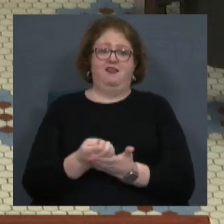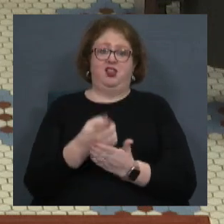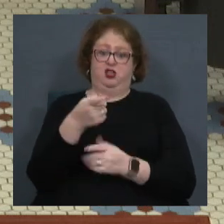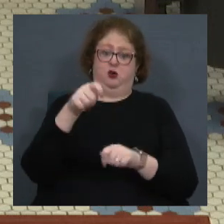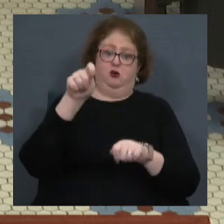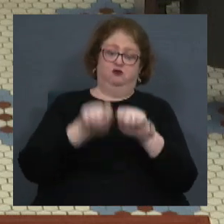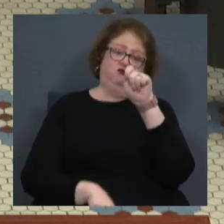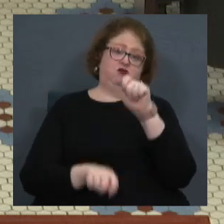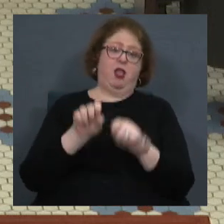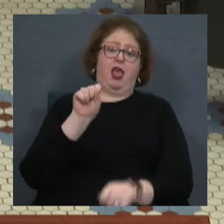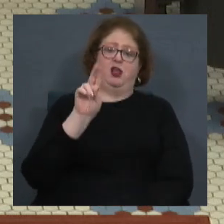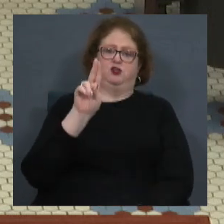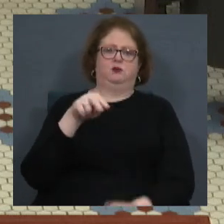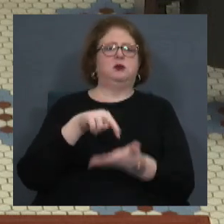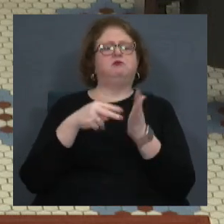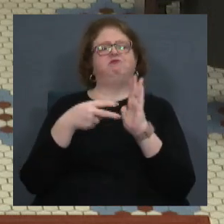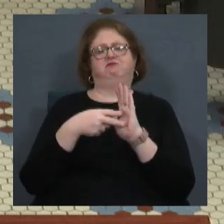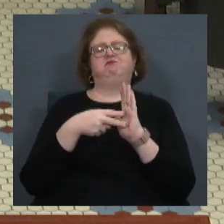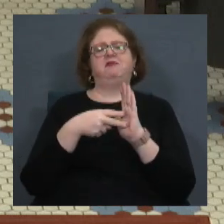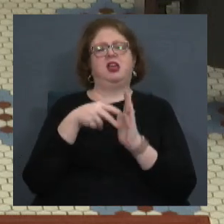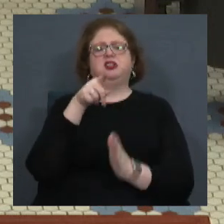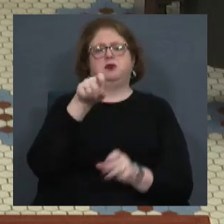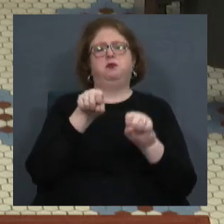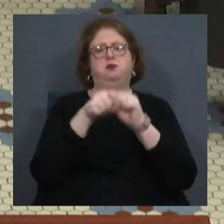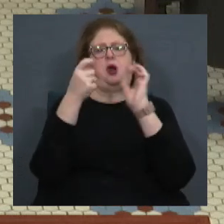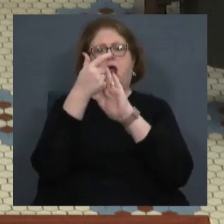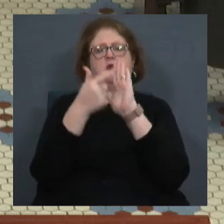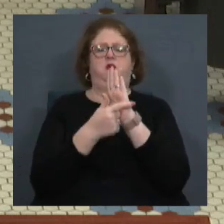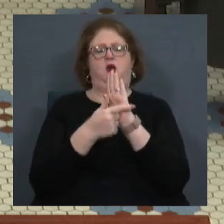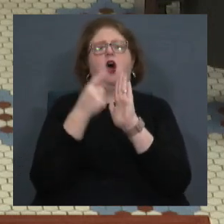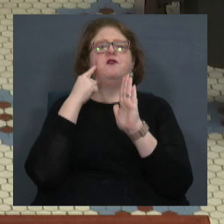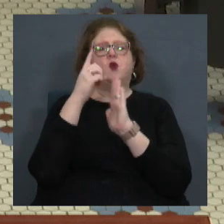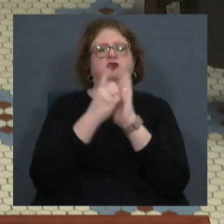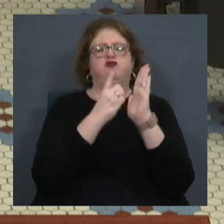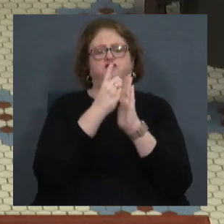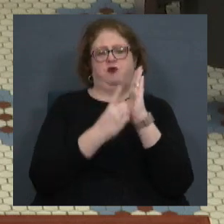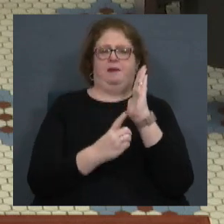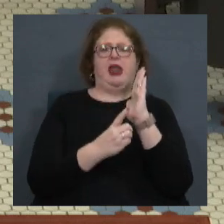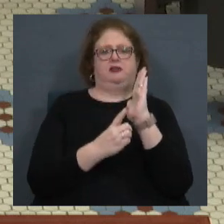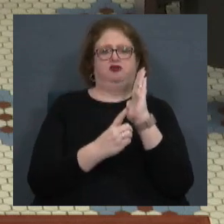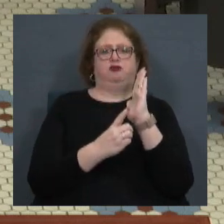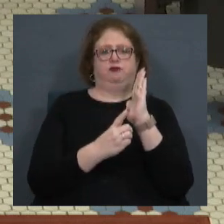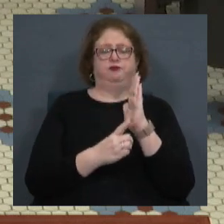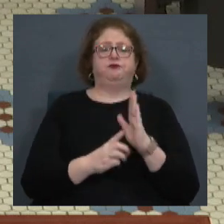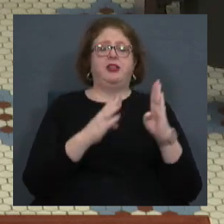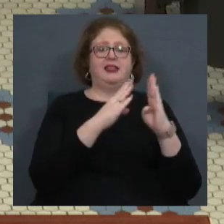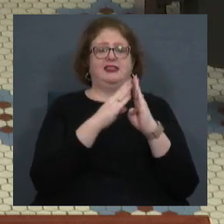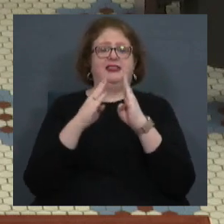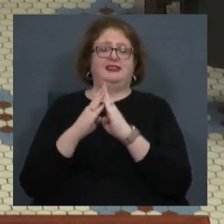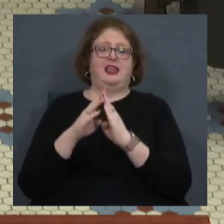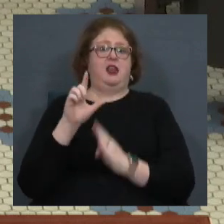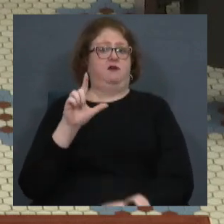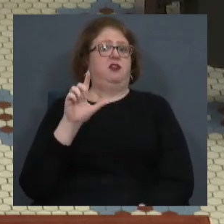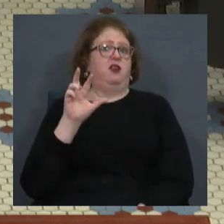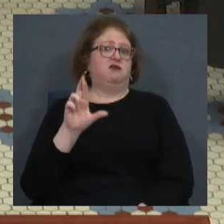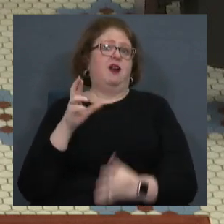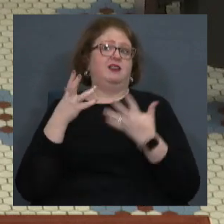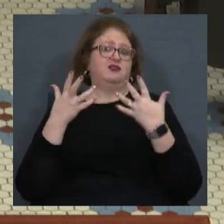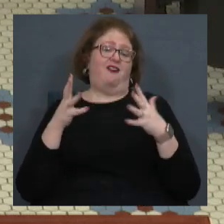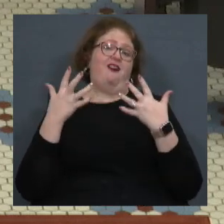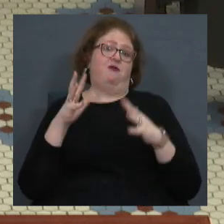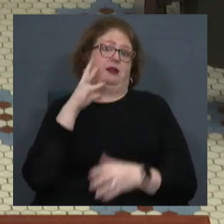unlawful discrimination. The city of Little Rock, in closing, has been down this path